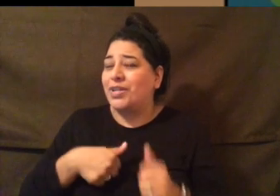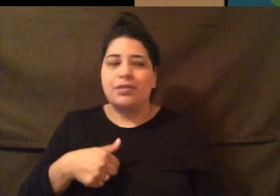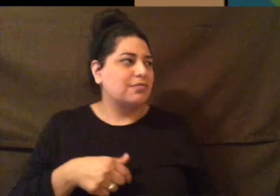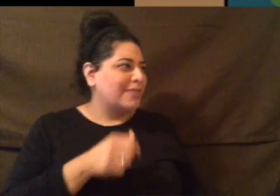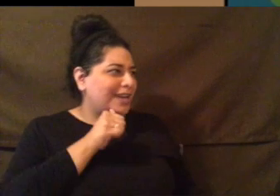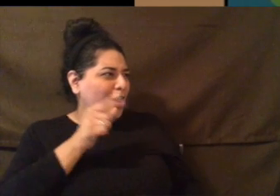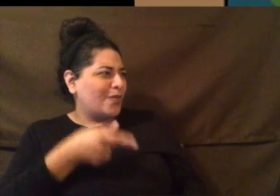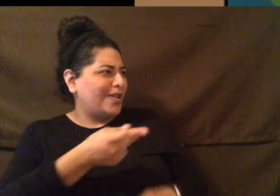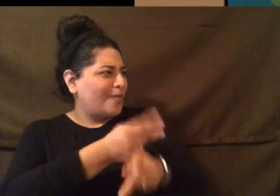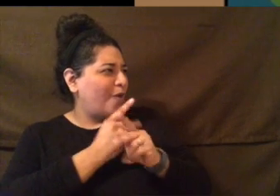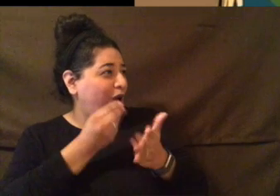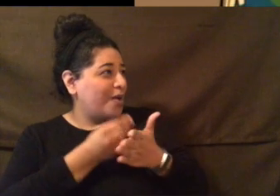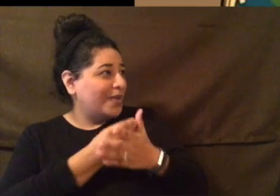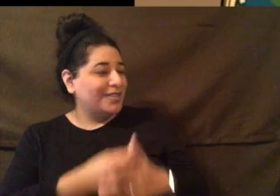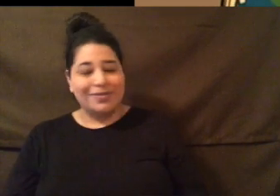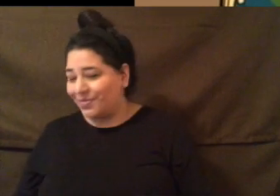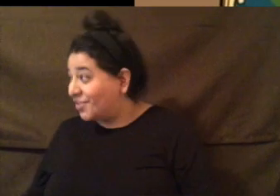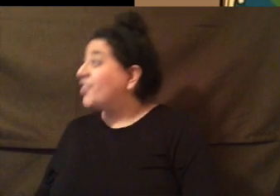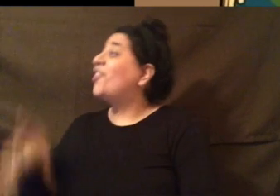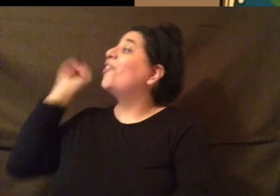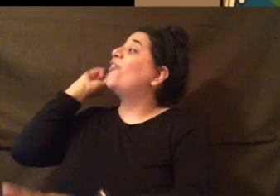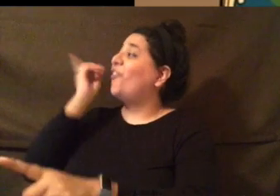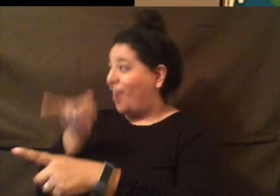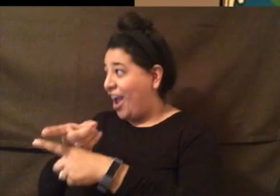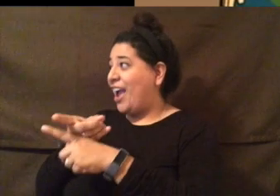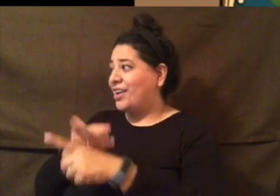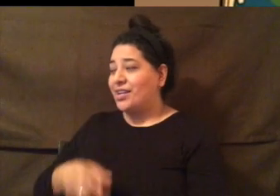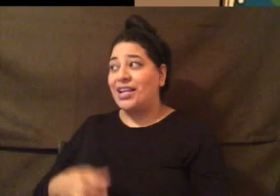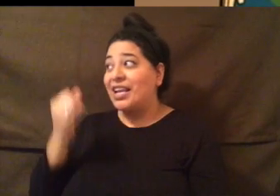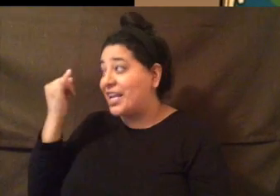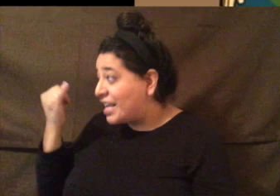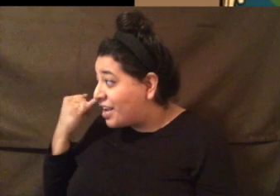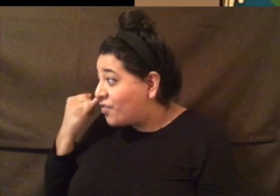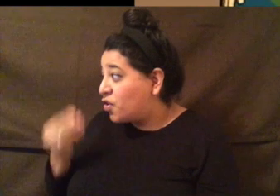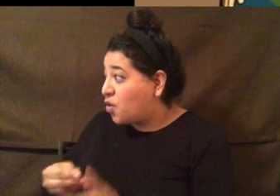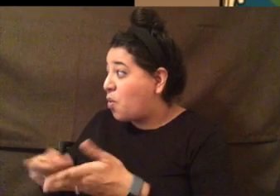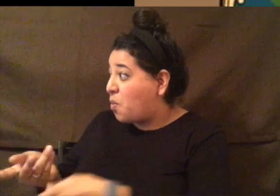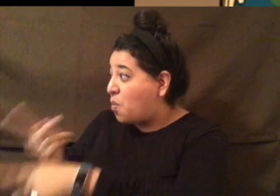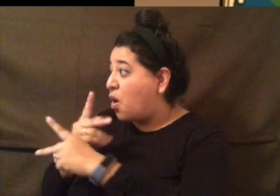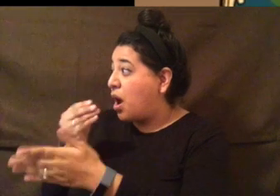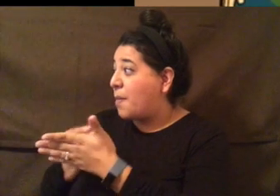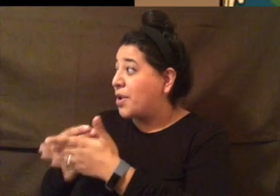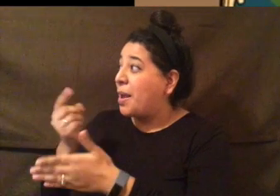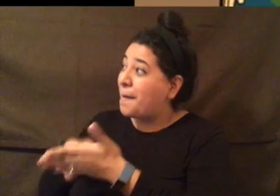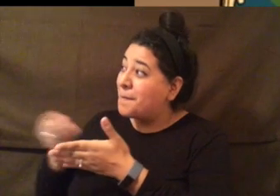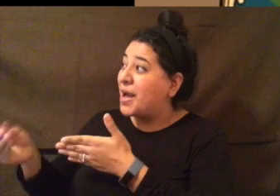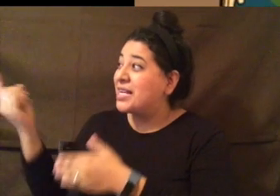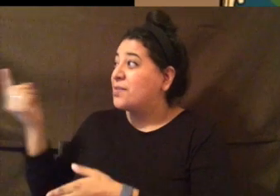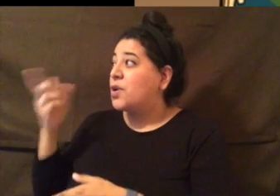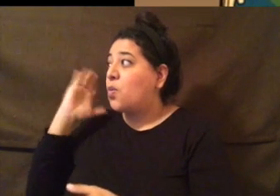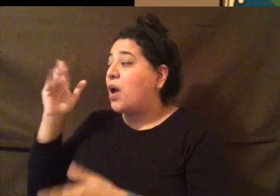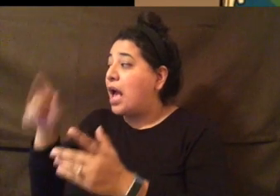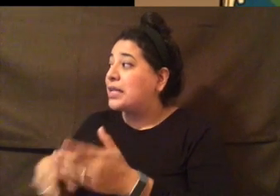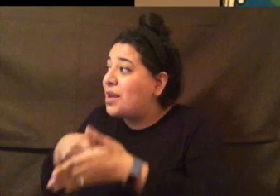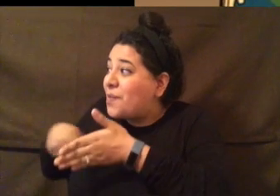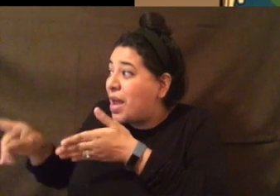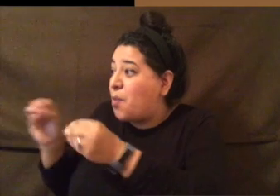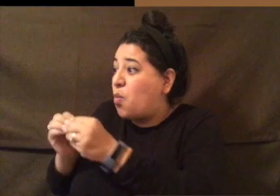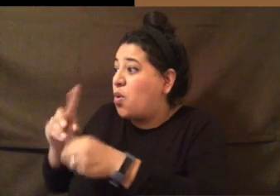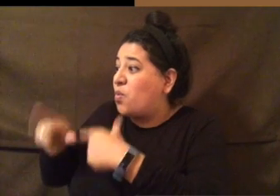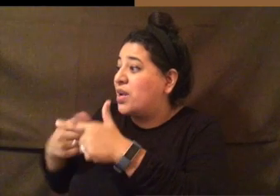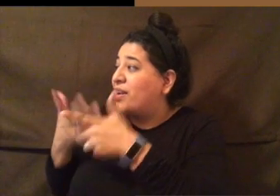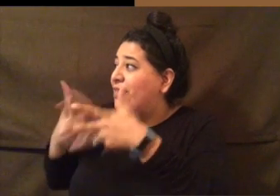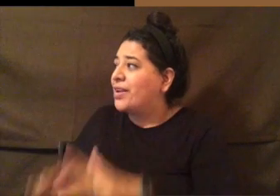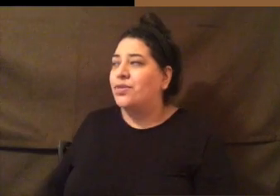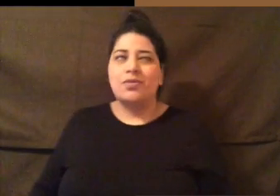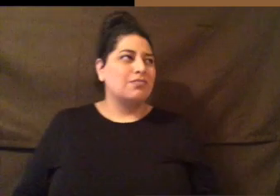really borrowing the money then? That's right, Barry. But if you borrow money to buy something, you know you're going to have to pay more in the end. So